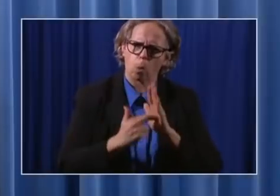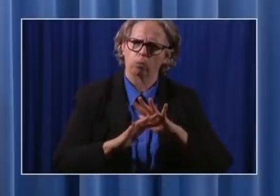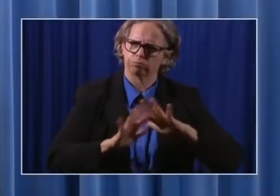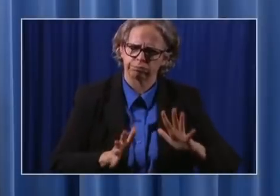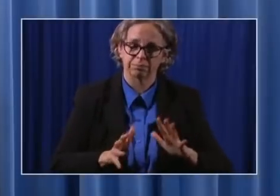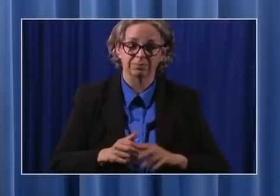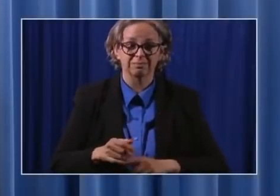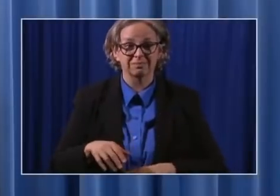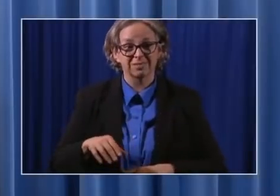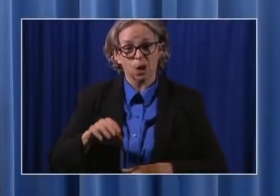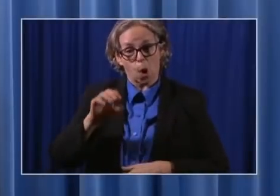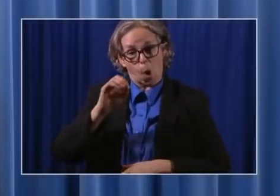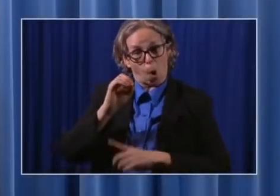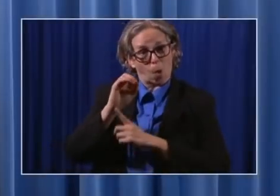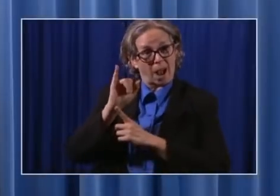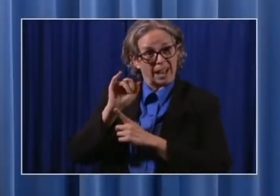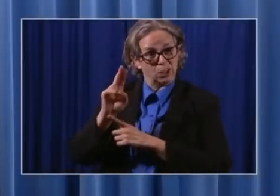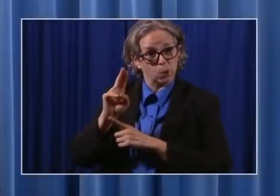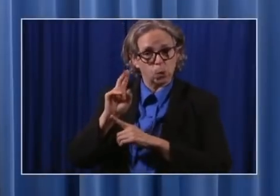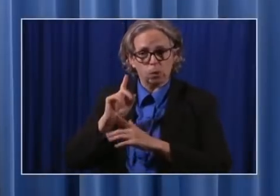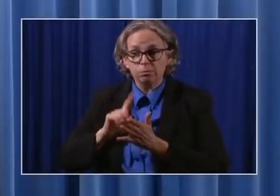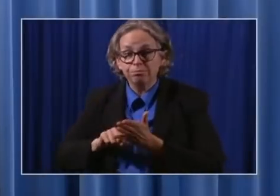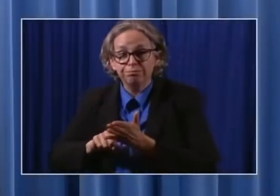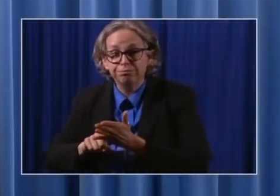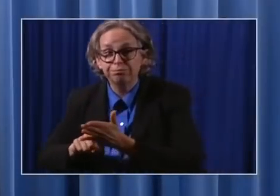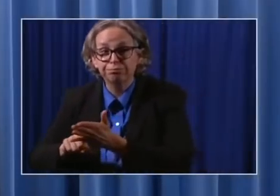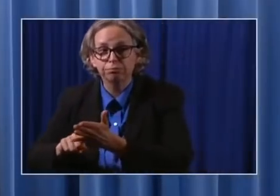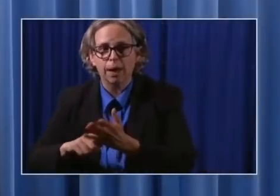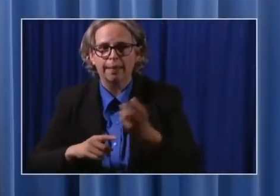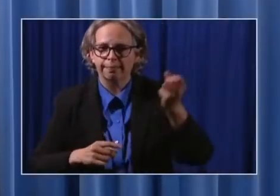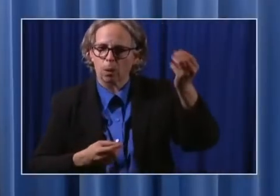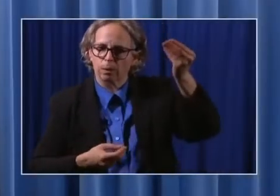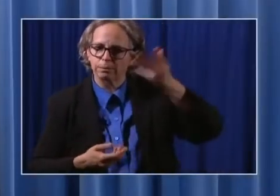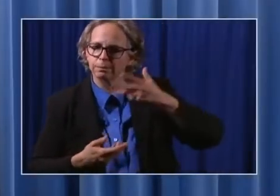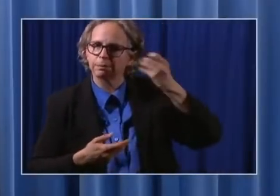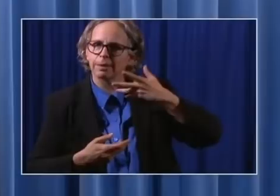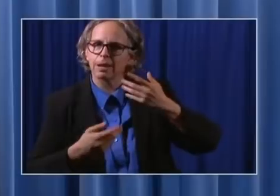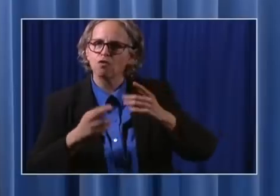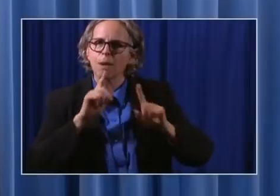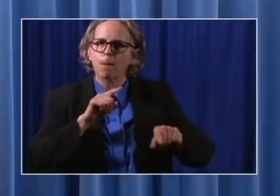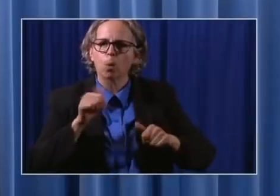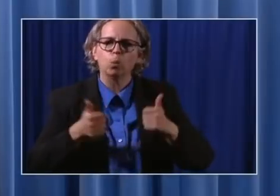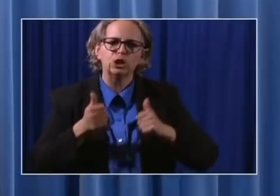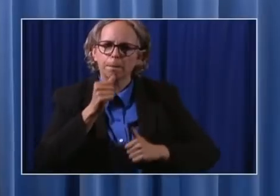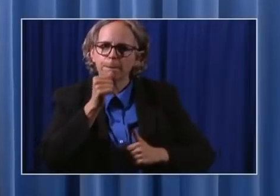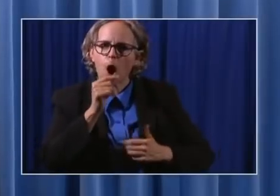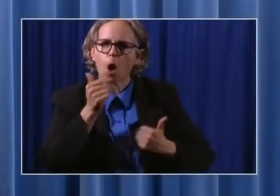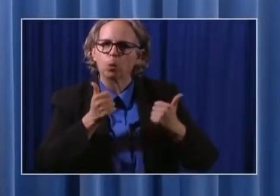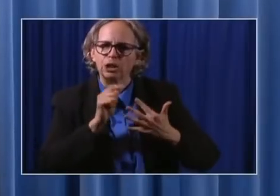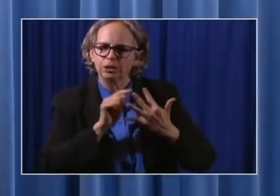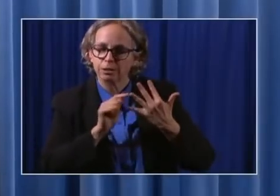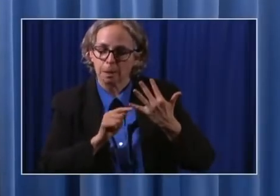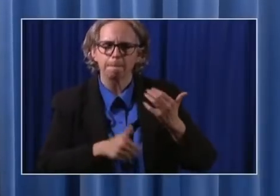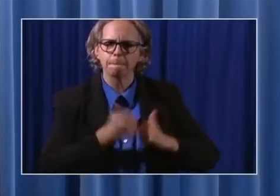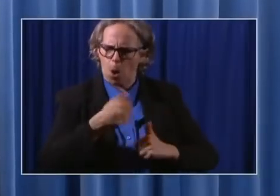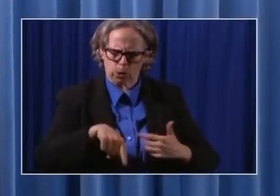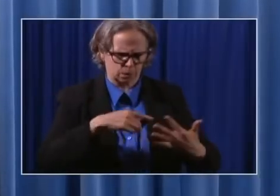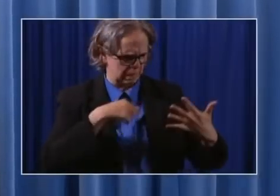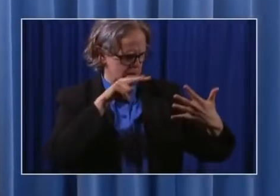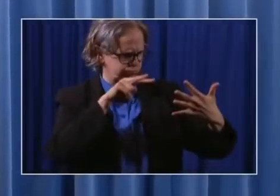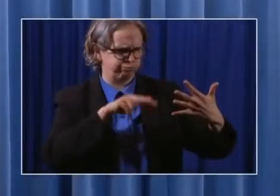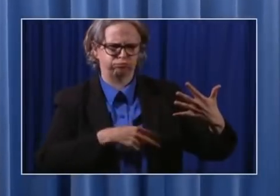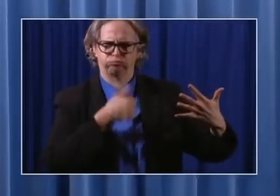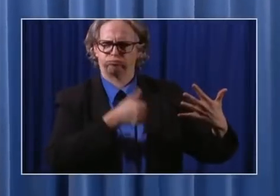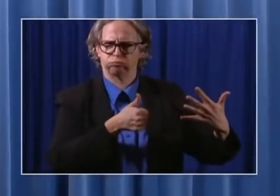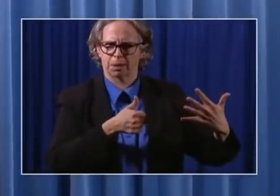back from the agents. And so we have one of our OIU agents today, OIU agent in